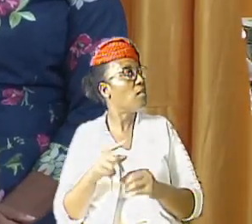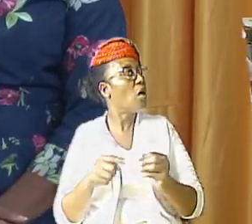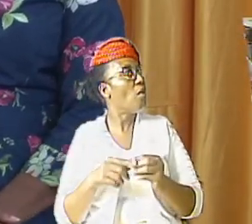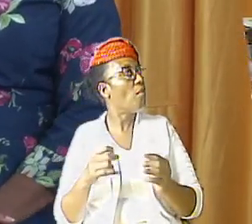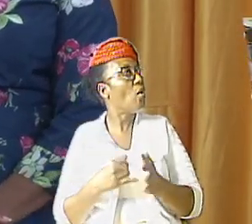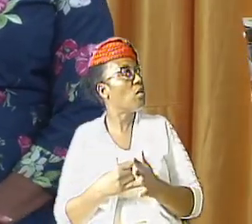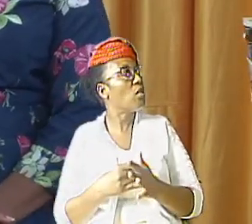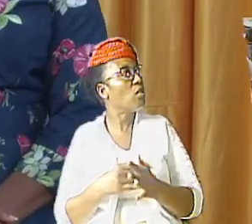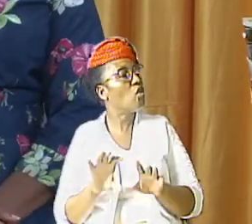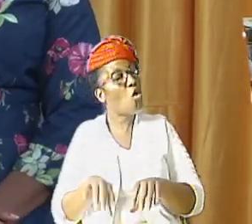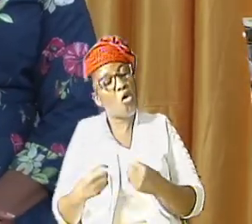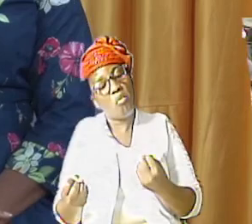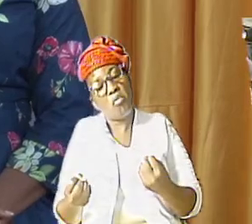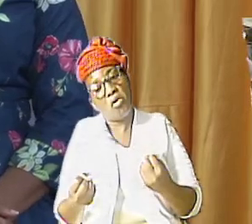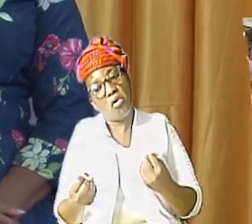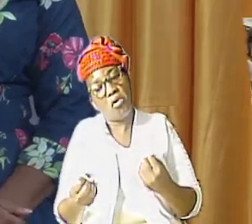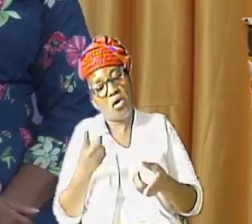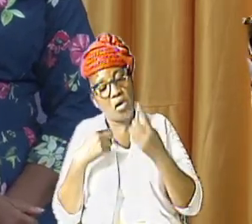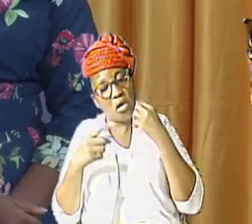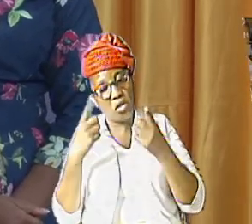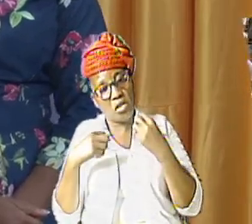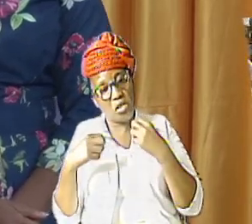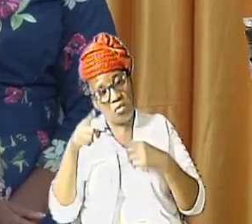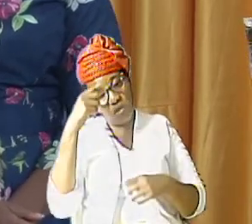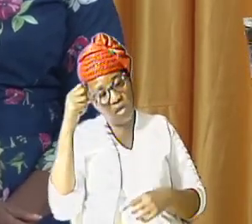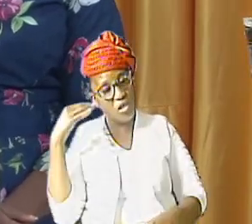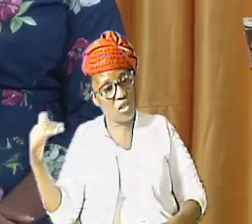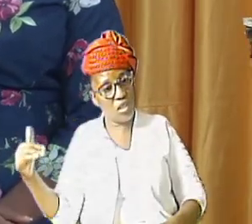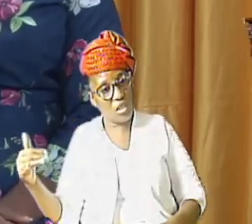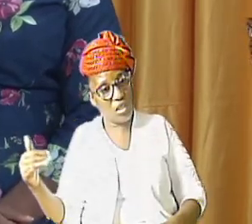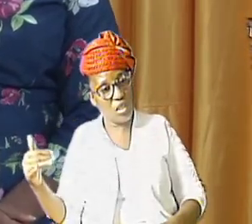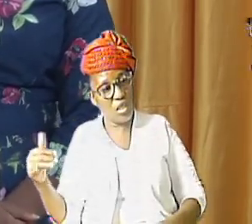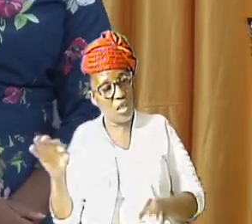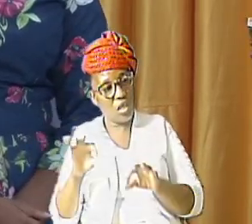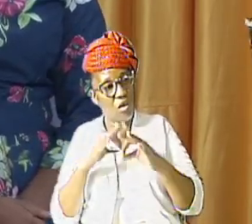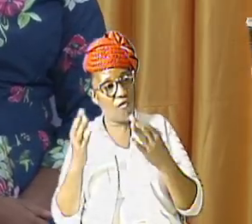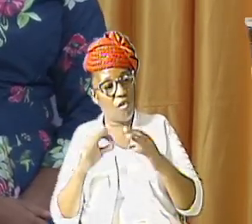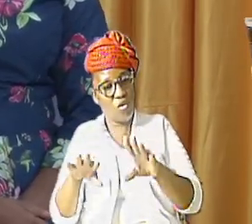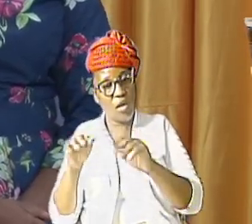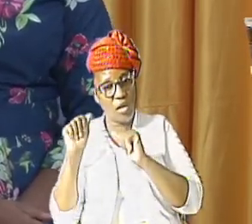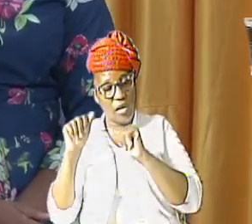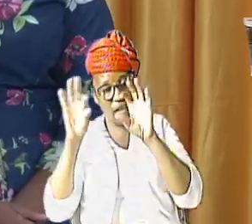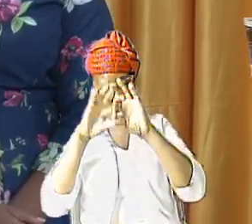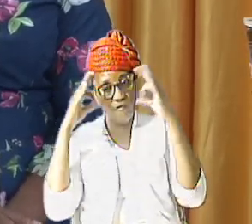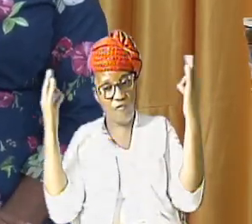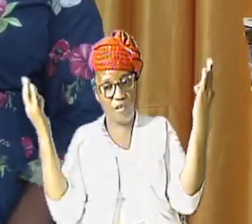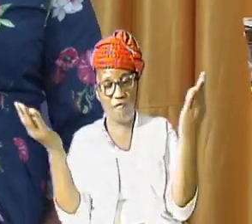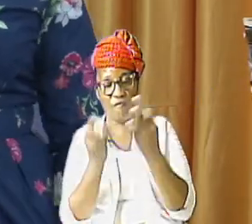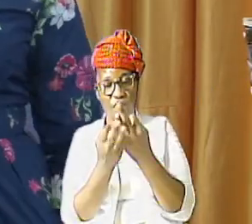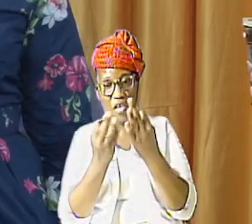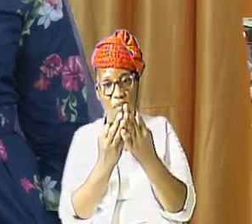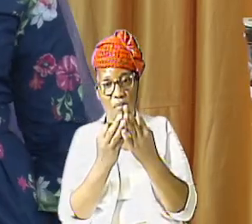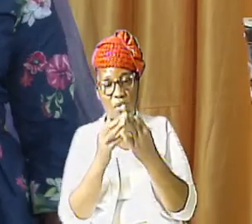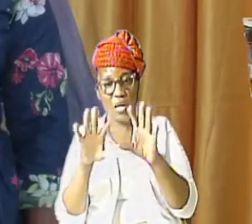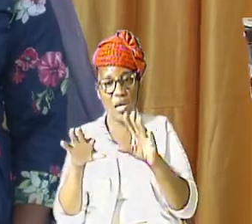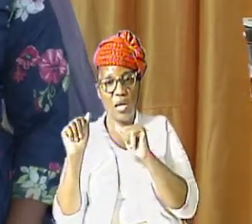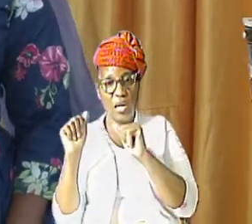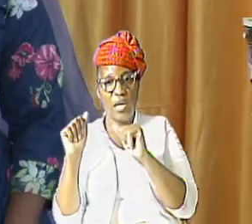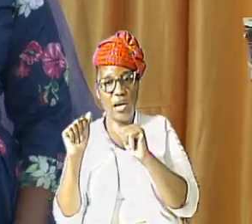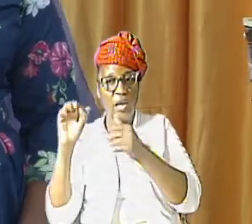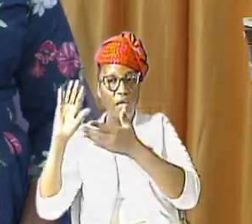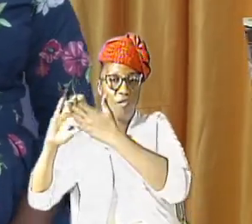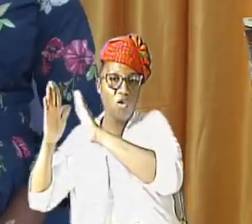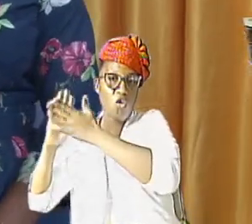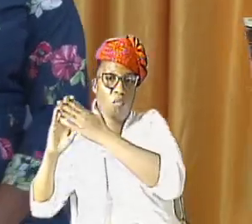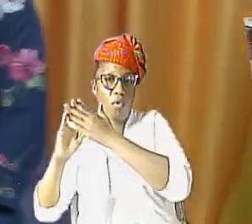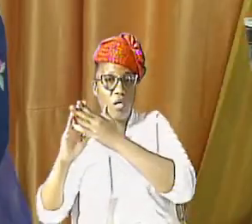I broke down because I was leaving my family, I was leaving my friends, I was leaving my church, coming to somewhere where I didn't